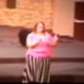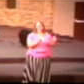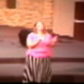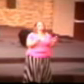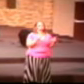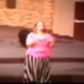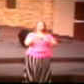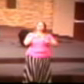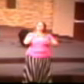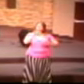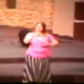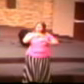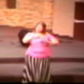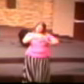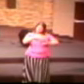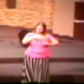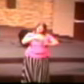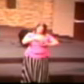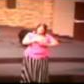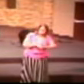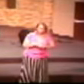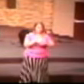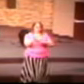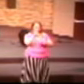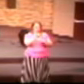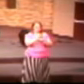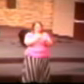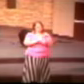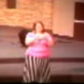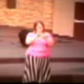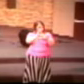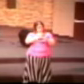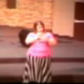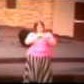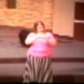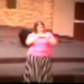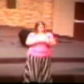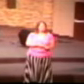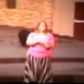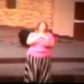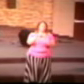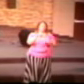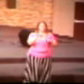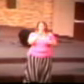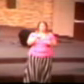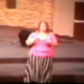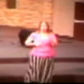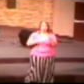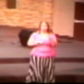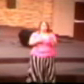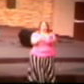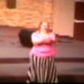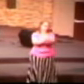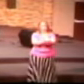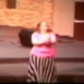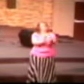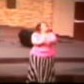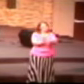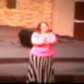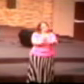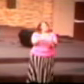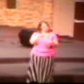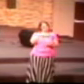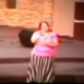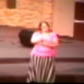are deeply devoted to each other. Church should be leading the way rather than trying to catch up. This is what the